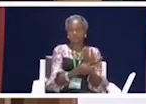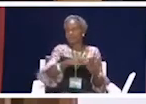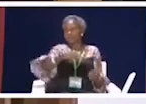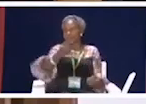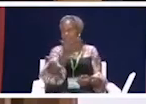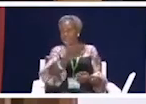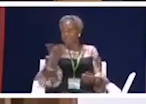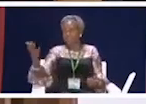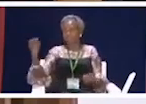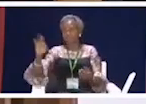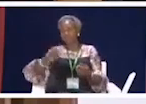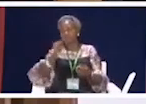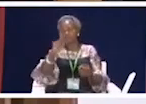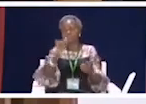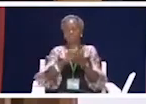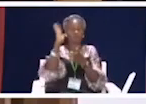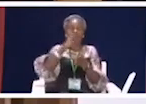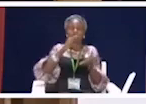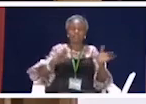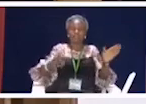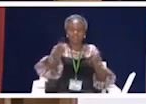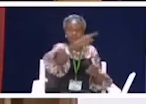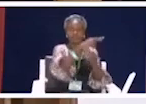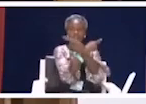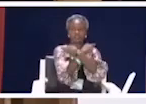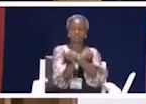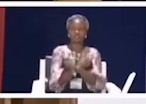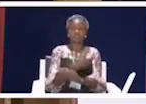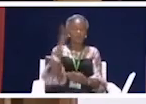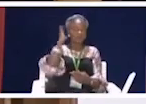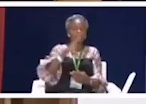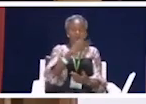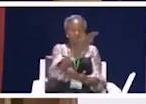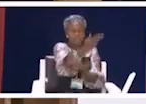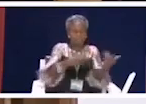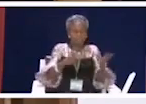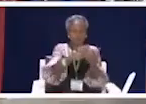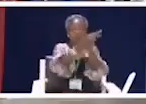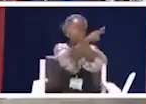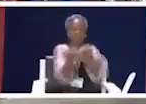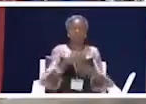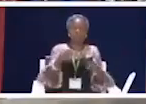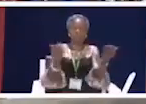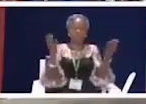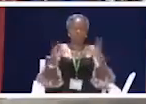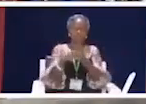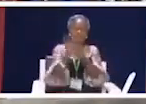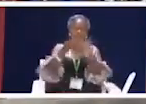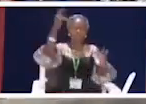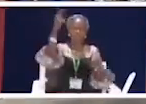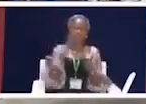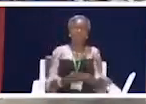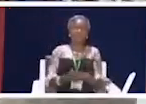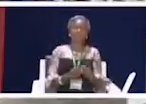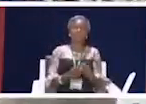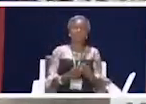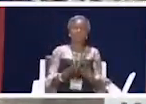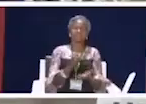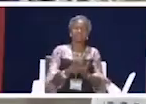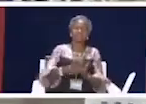anything or anyone that will not allow you rest will be laid to rest in the name of Jesus.